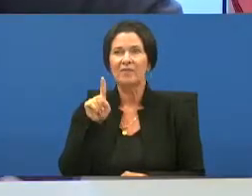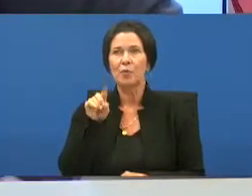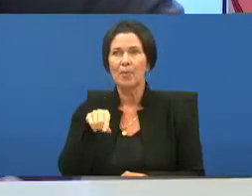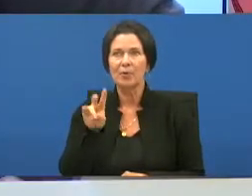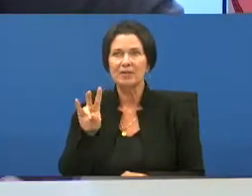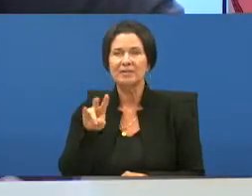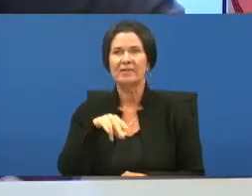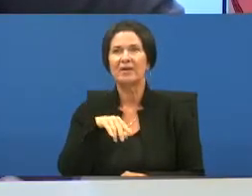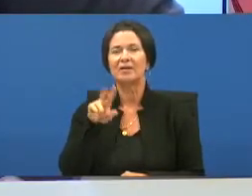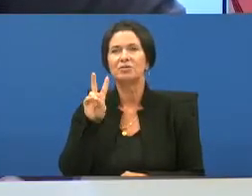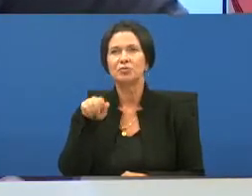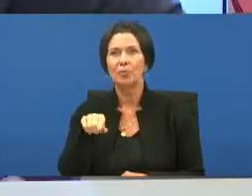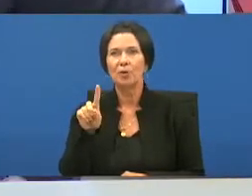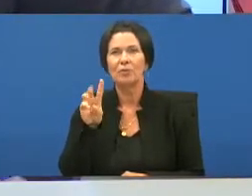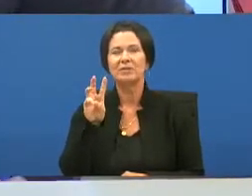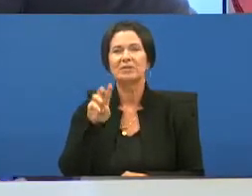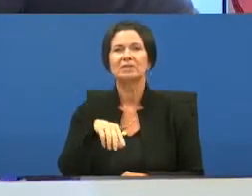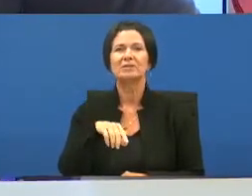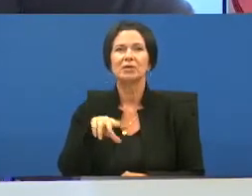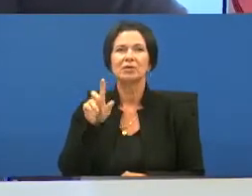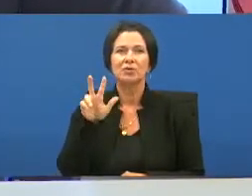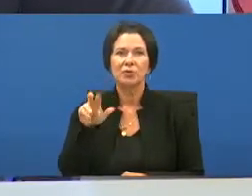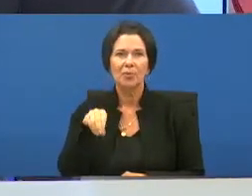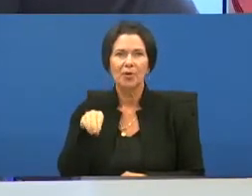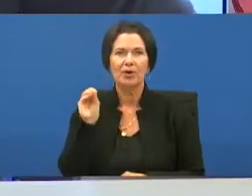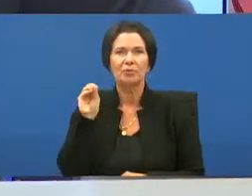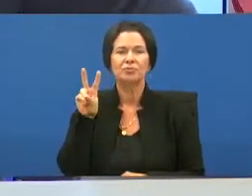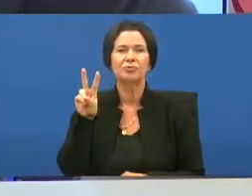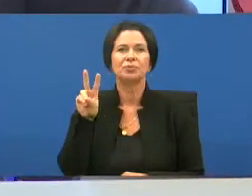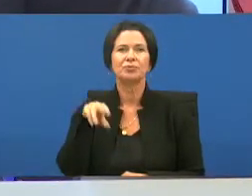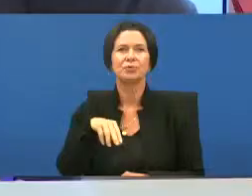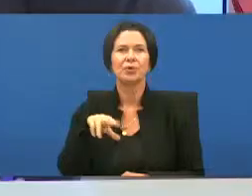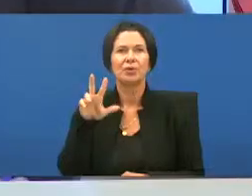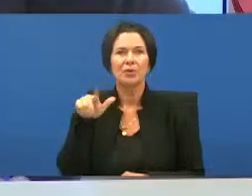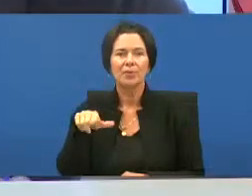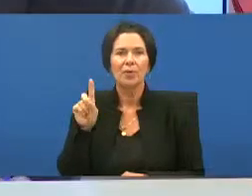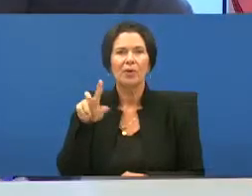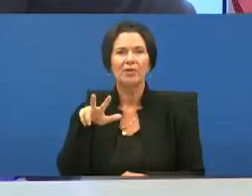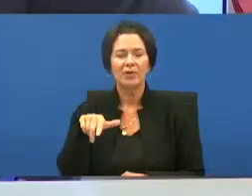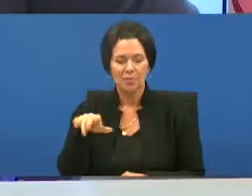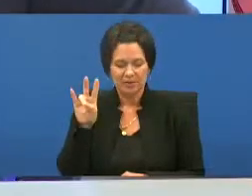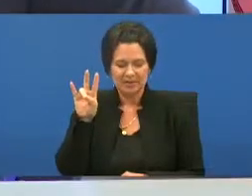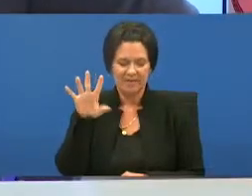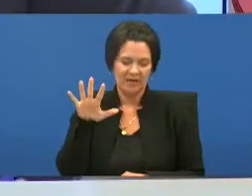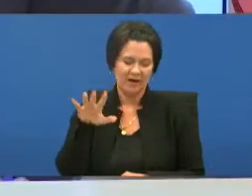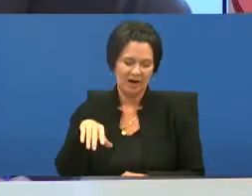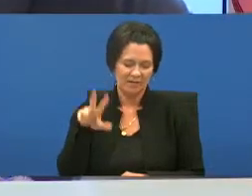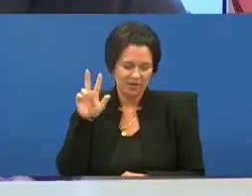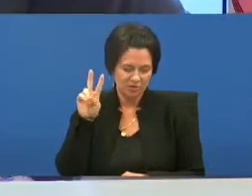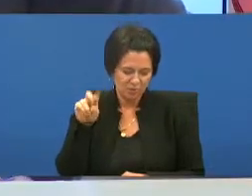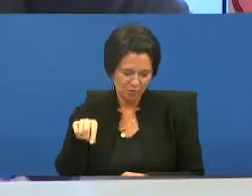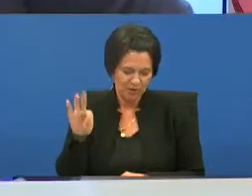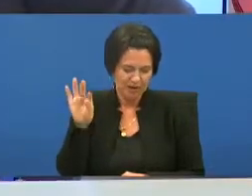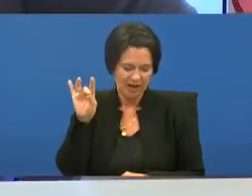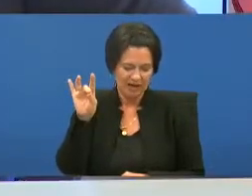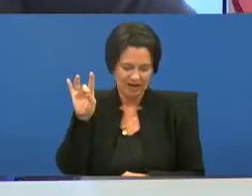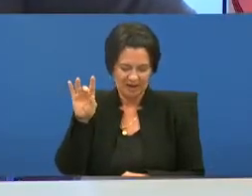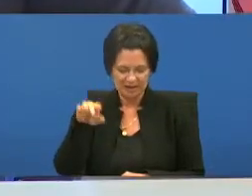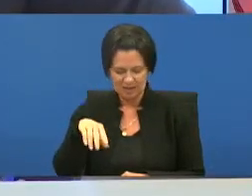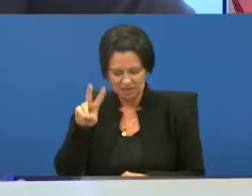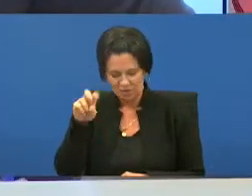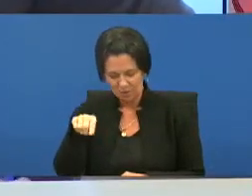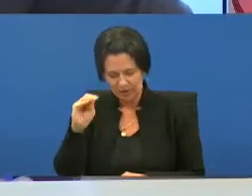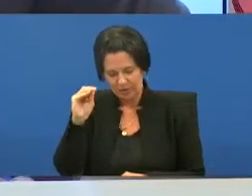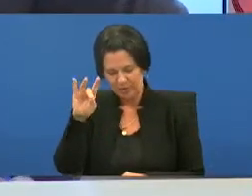1.78, 2.61, 3.022, 3.31, 3.75, 2.98 acres,